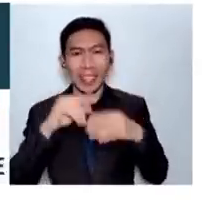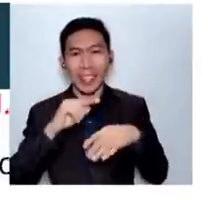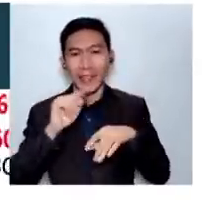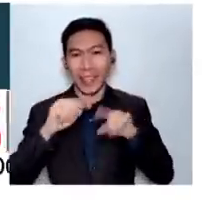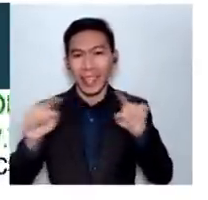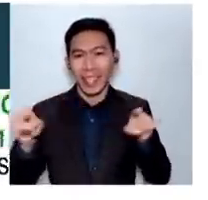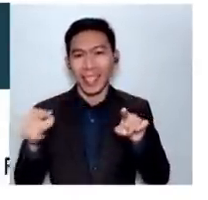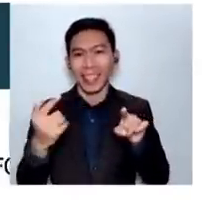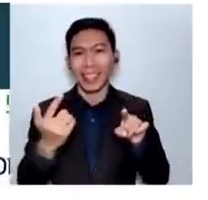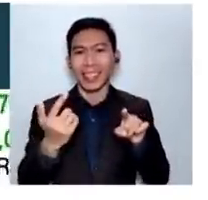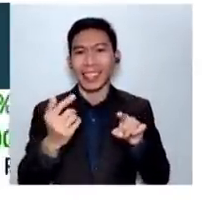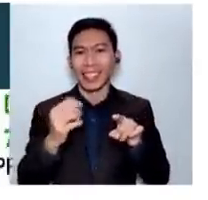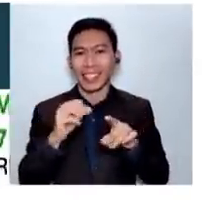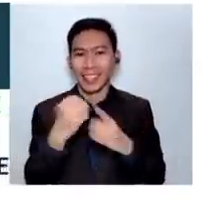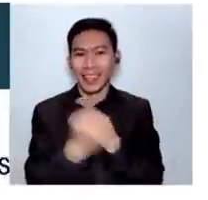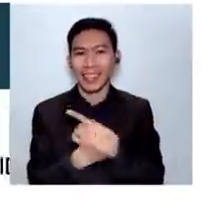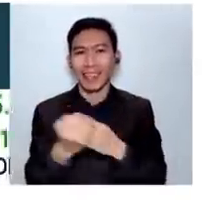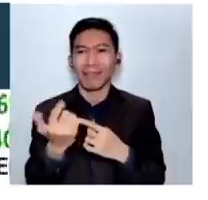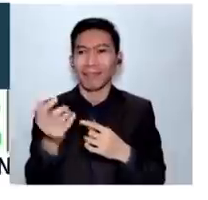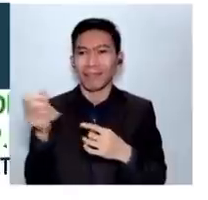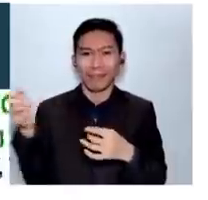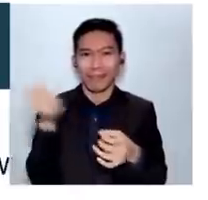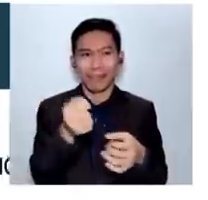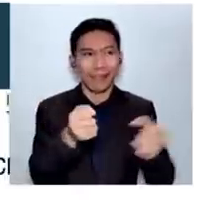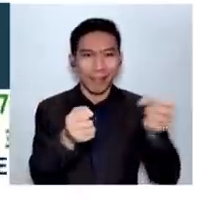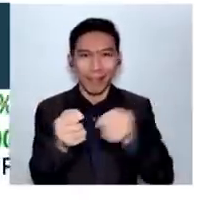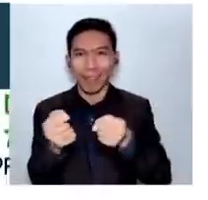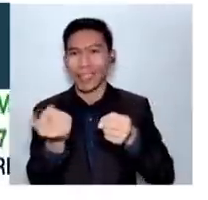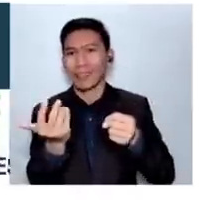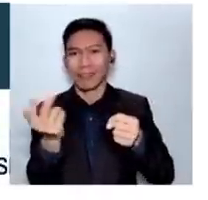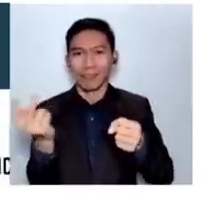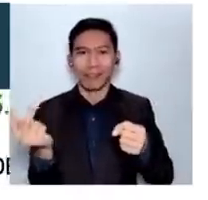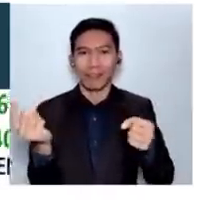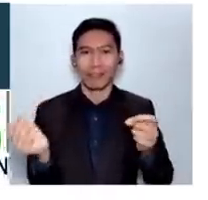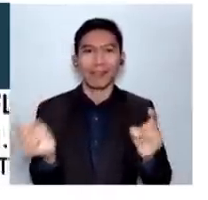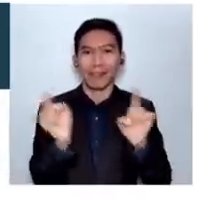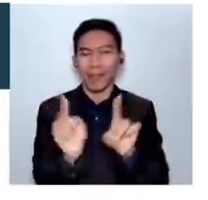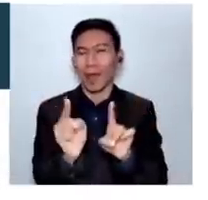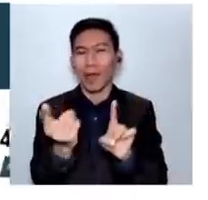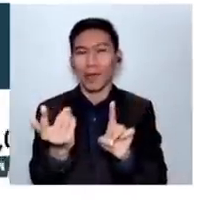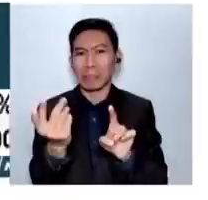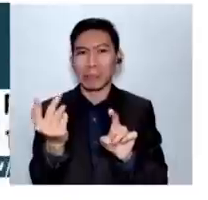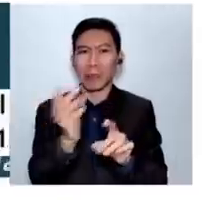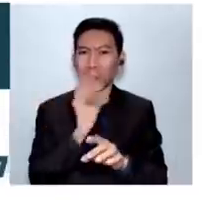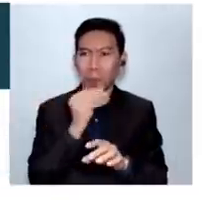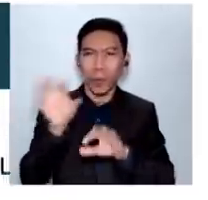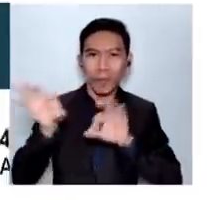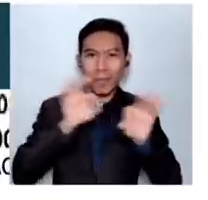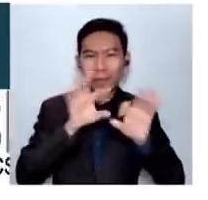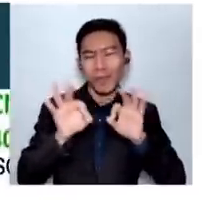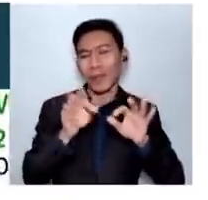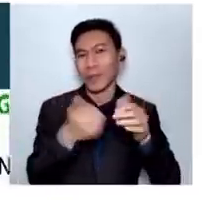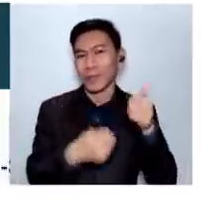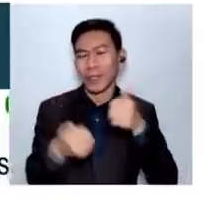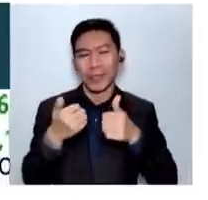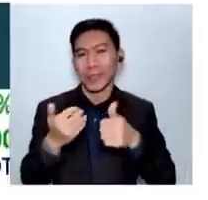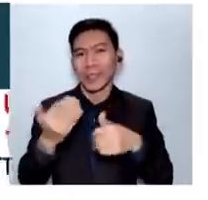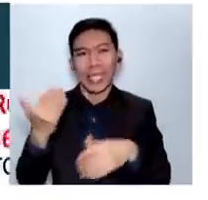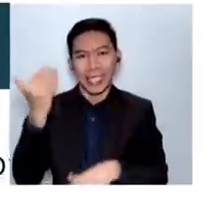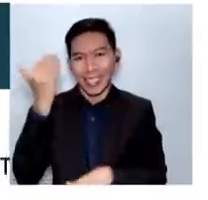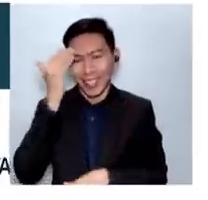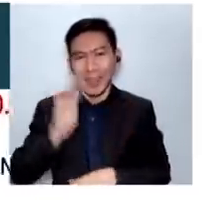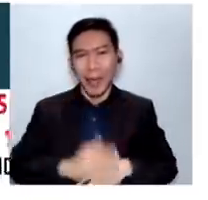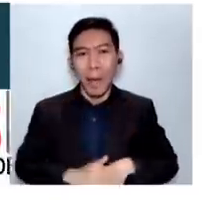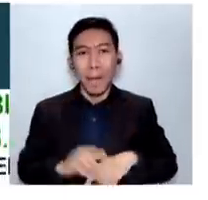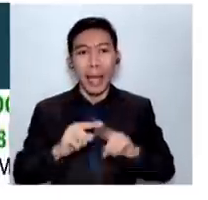X, Miss Y, ganun. So we do not know yet. But at the time when we filed the first day,